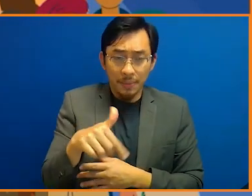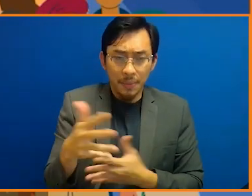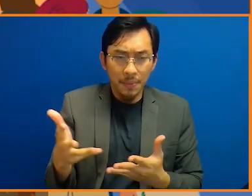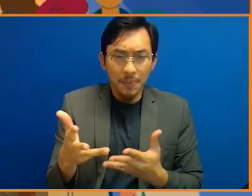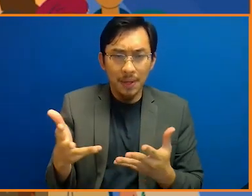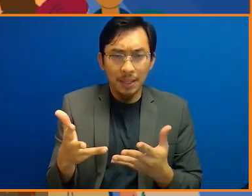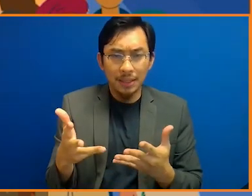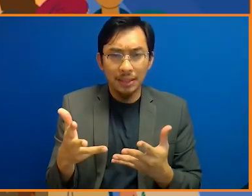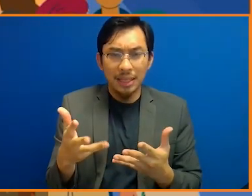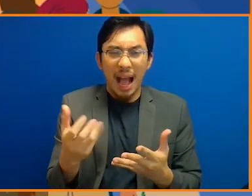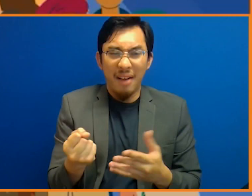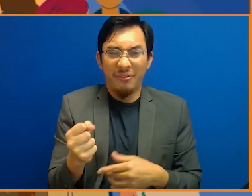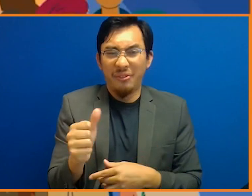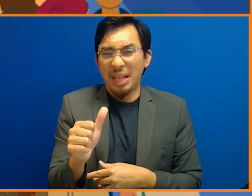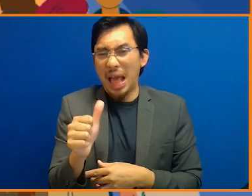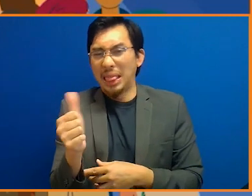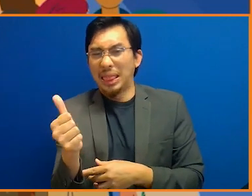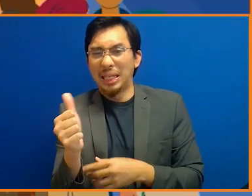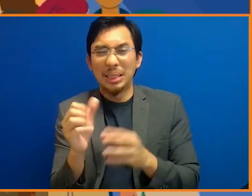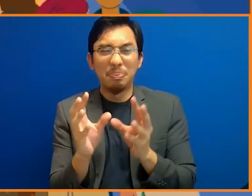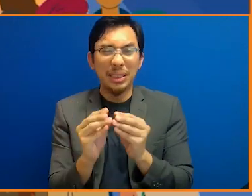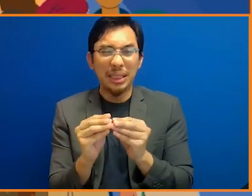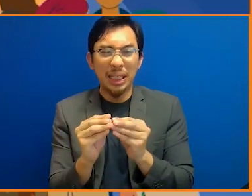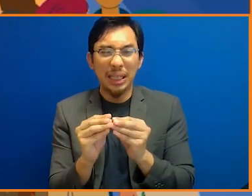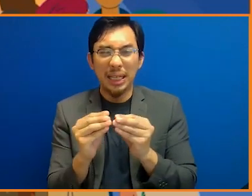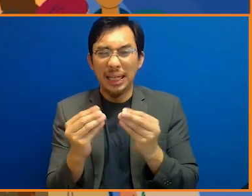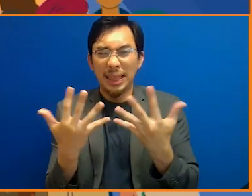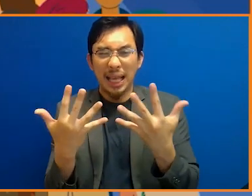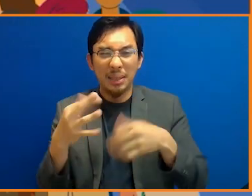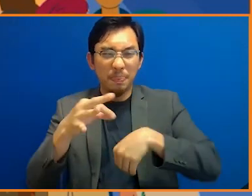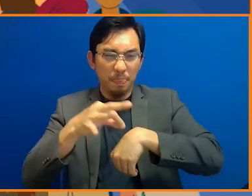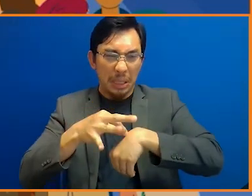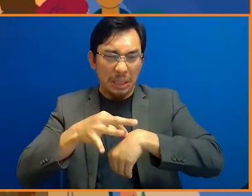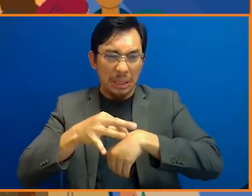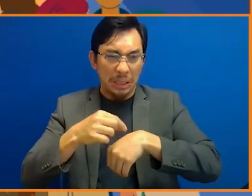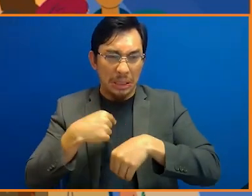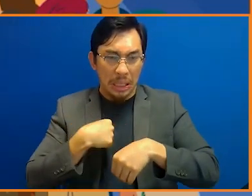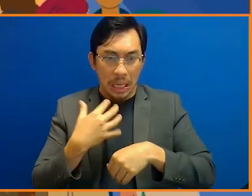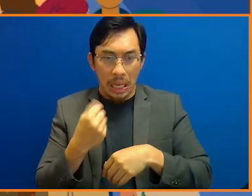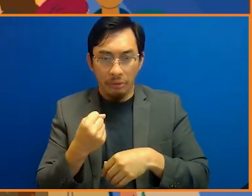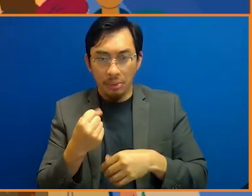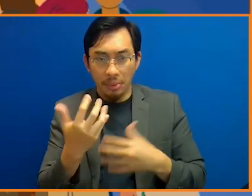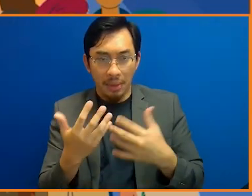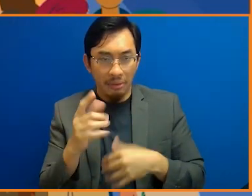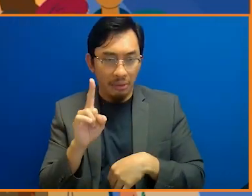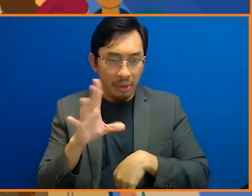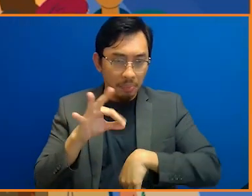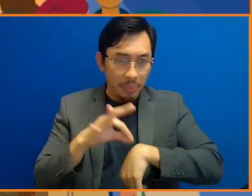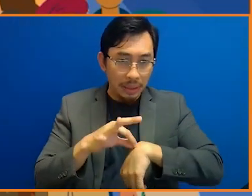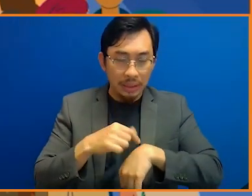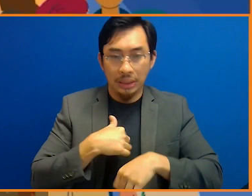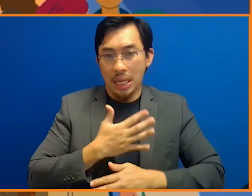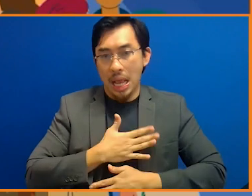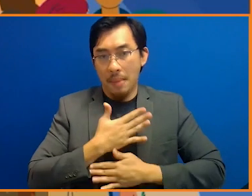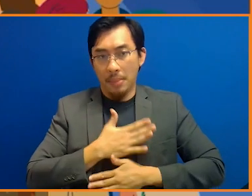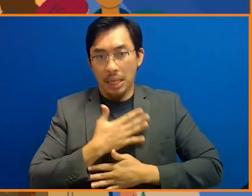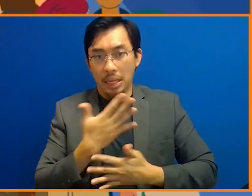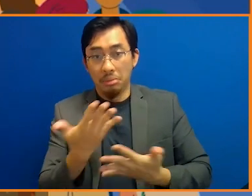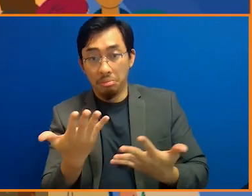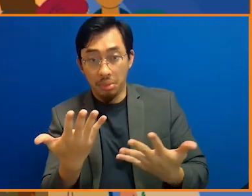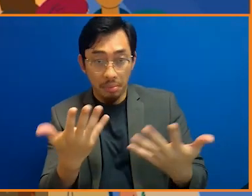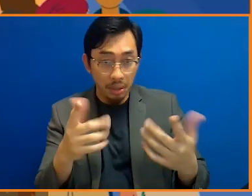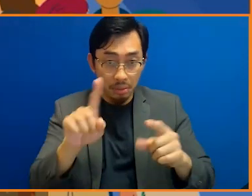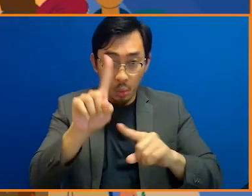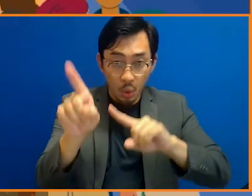a lecture here, and I have another meeting in 10 minutes, 15 minutes. So yeah,